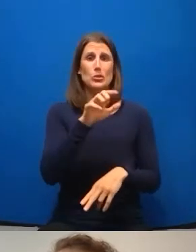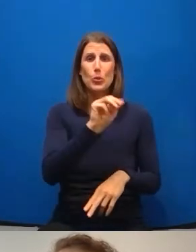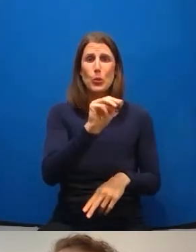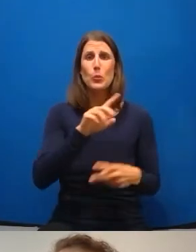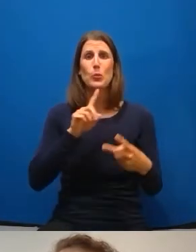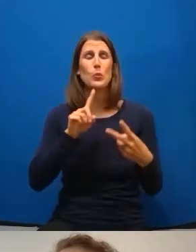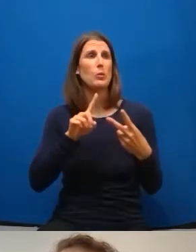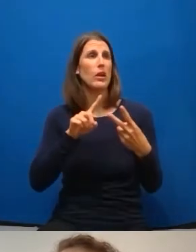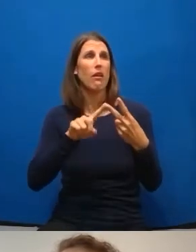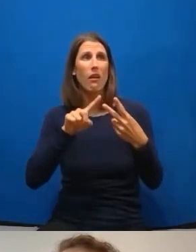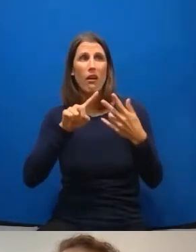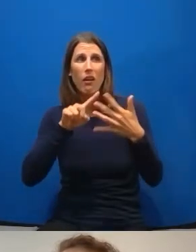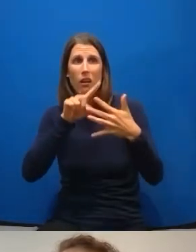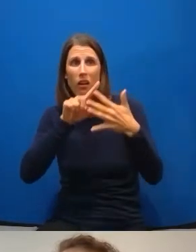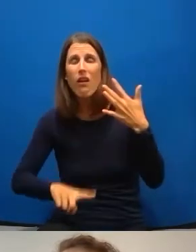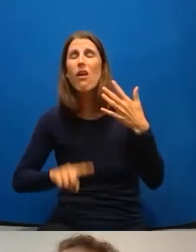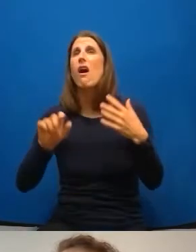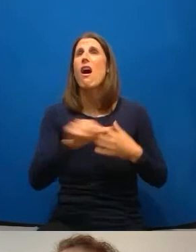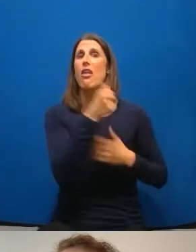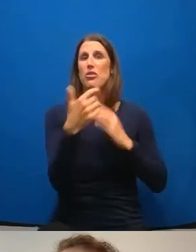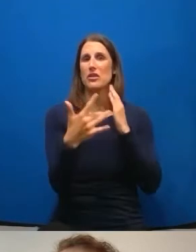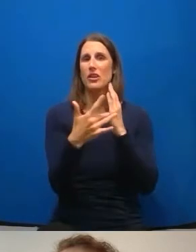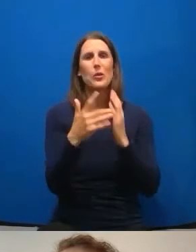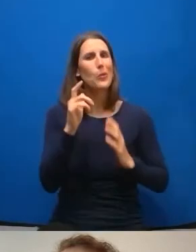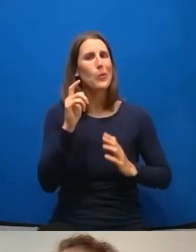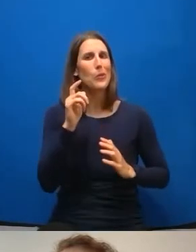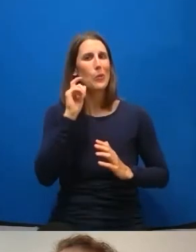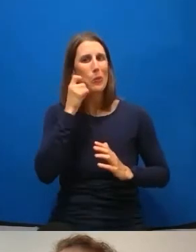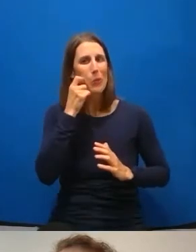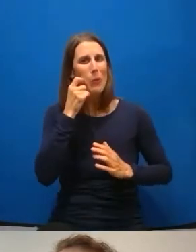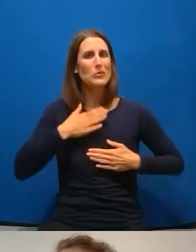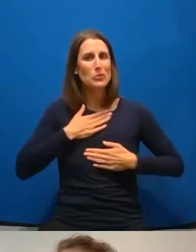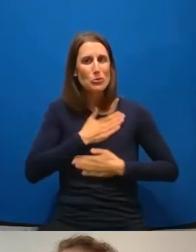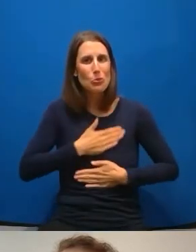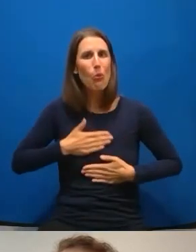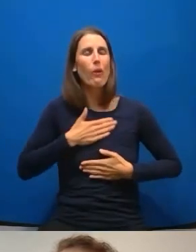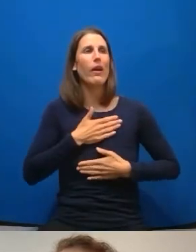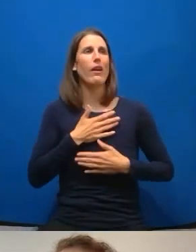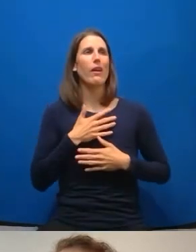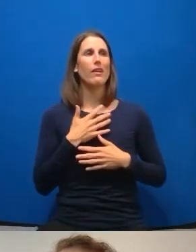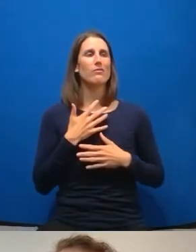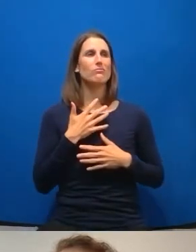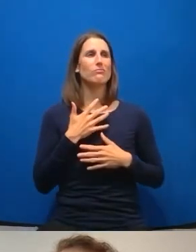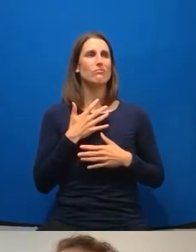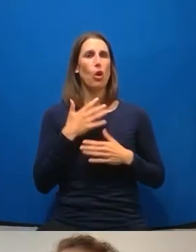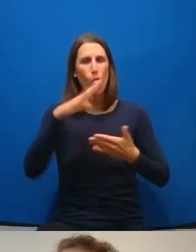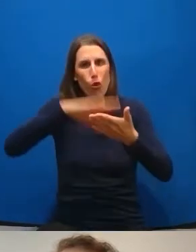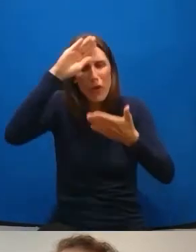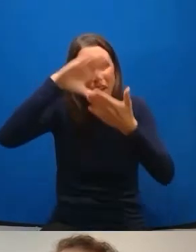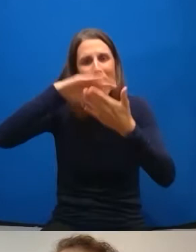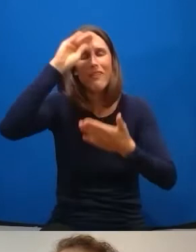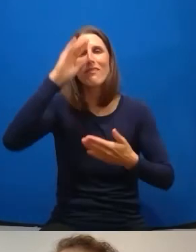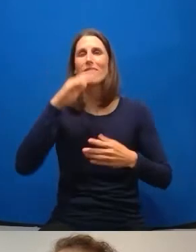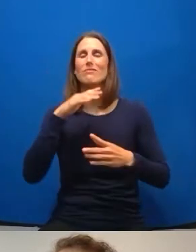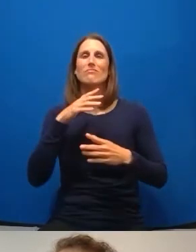real life have been really fun and engaging for a lot of our students. I think another big challenge has been kind